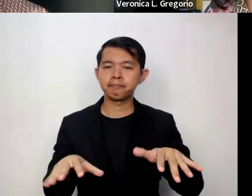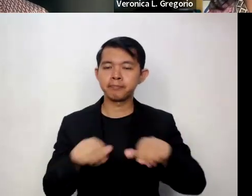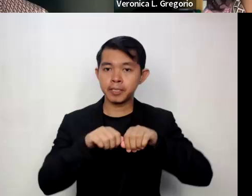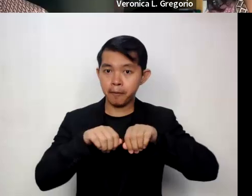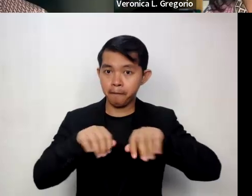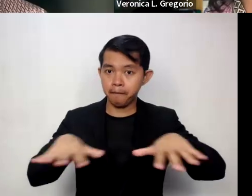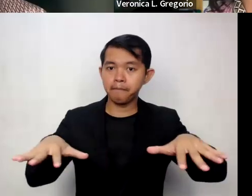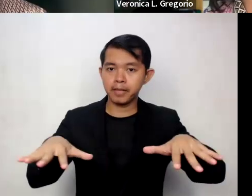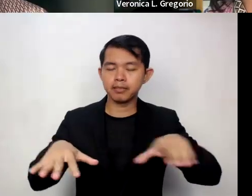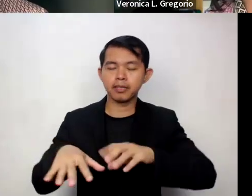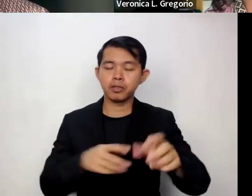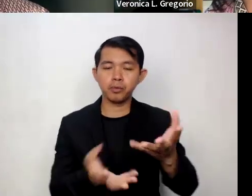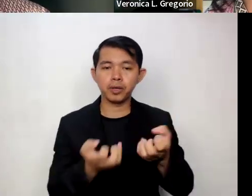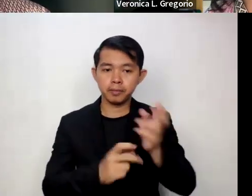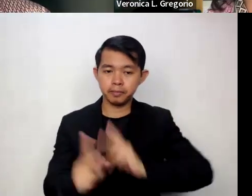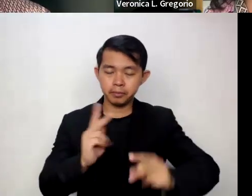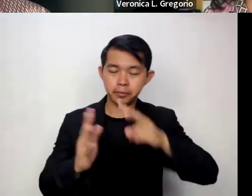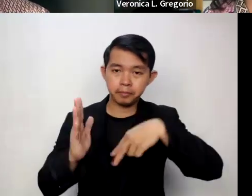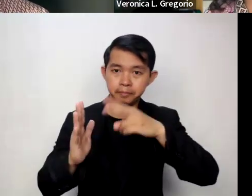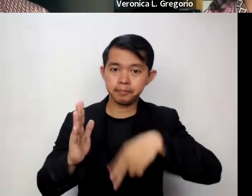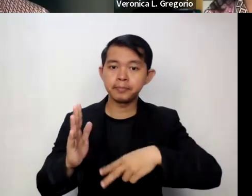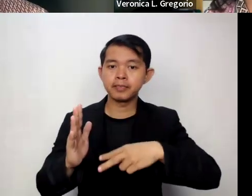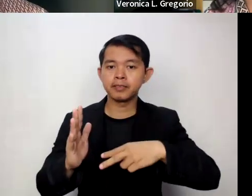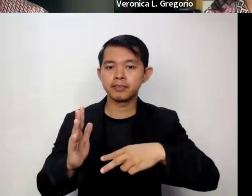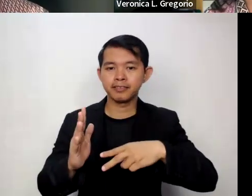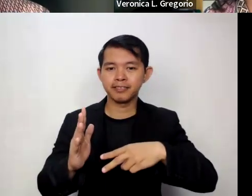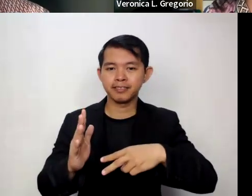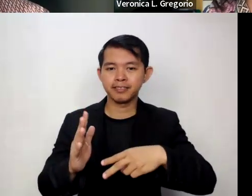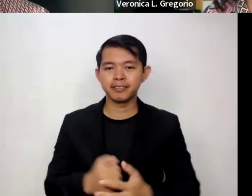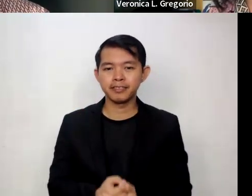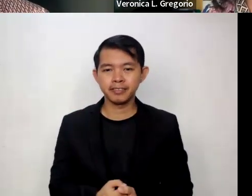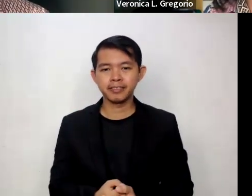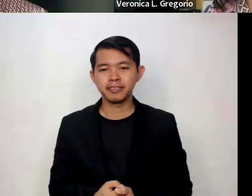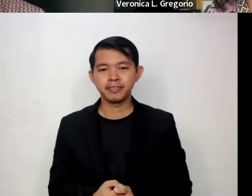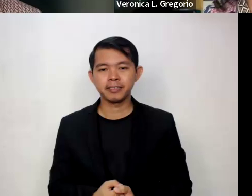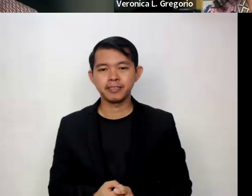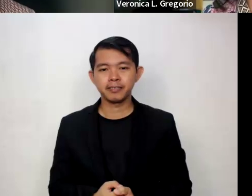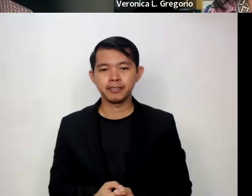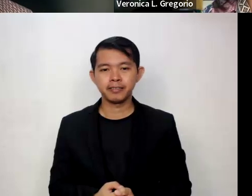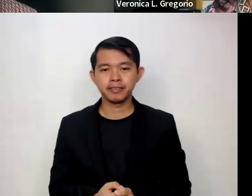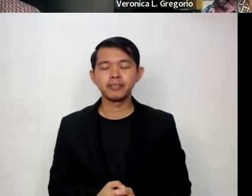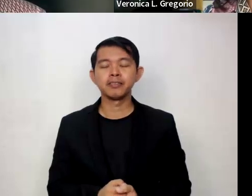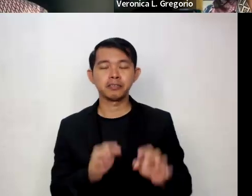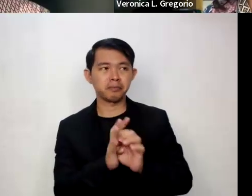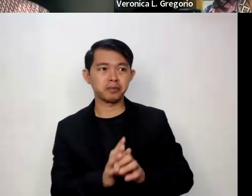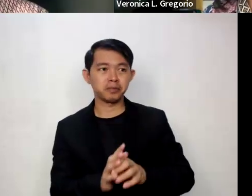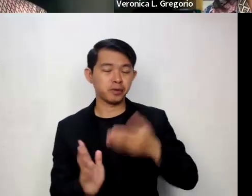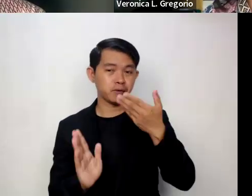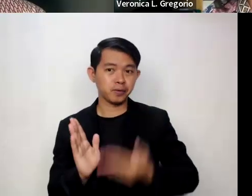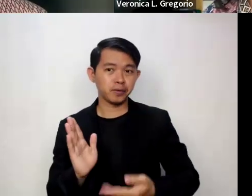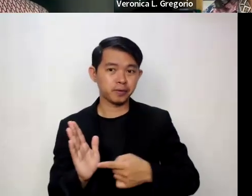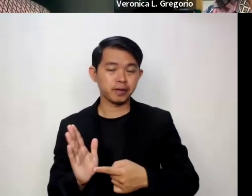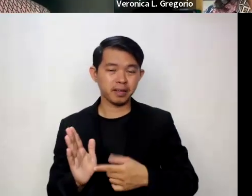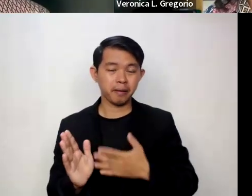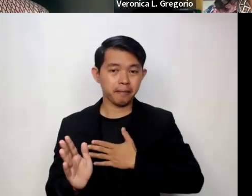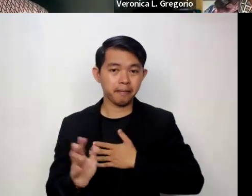to read it as well, I think that's a bit impossible. You cannot like just say, "Oh, this is my work," and it's in a language